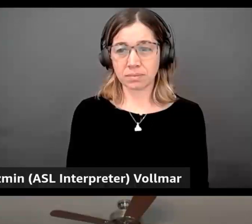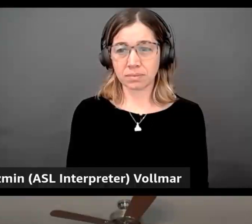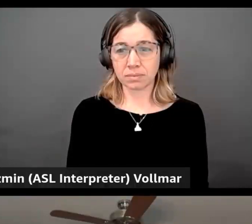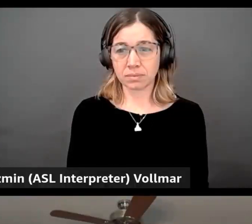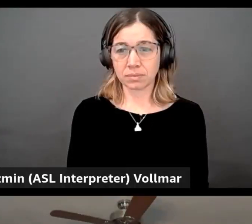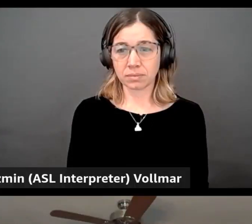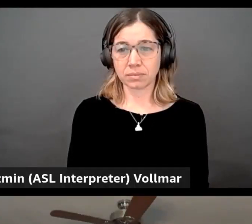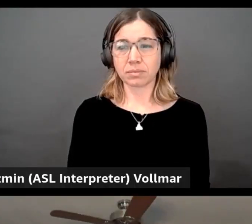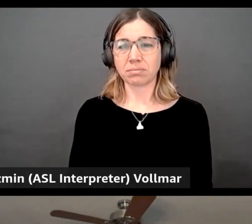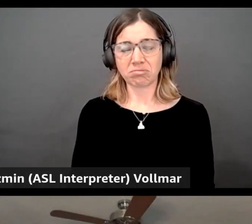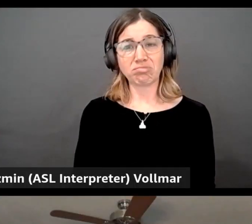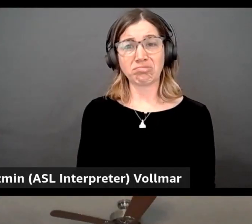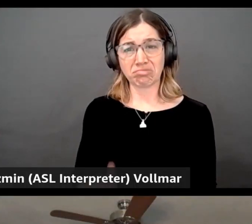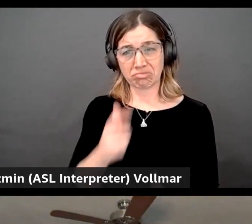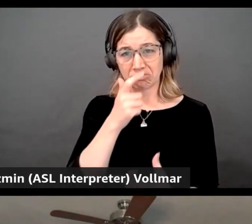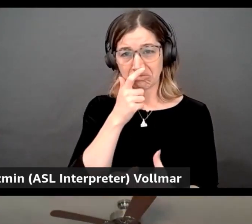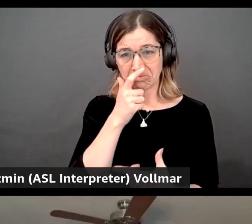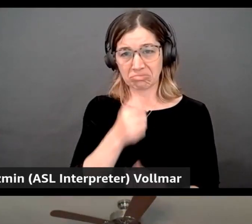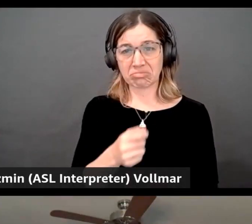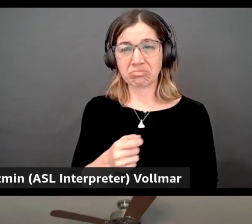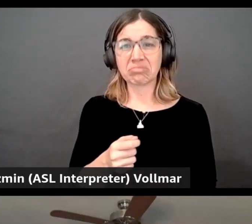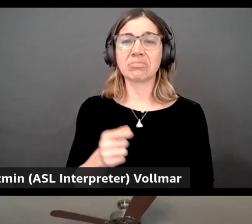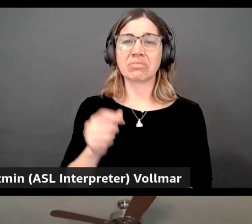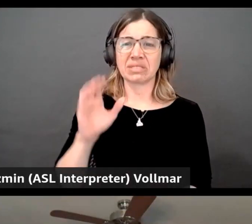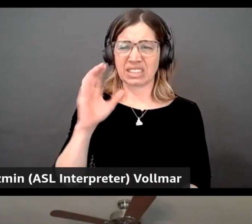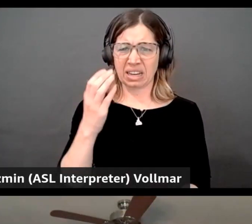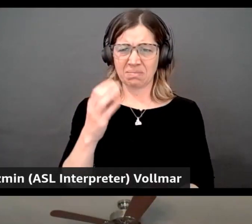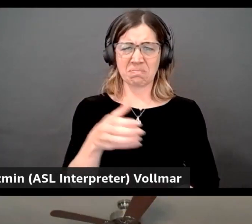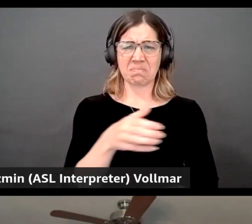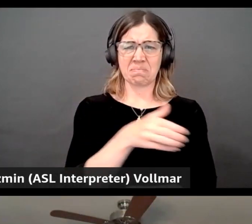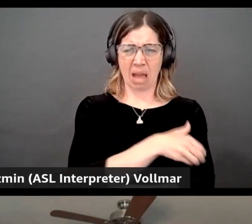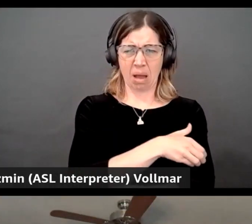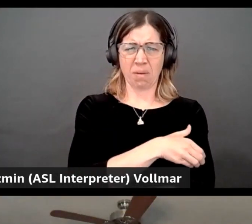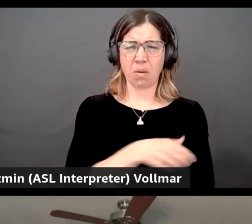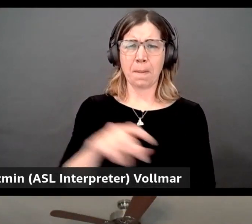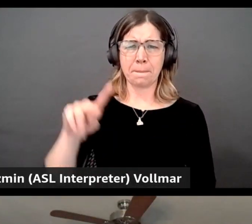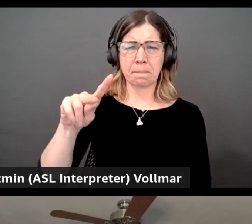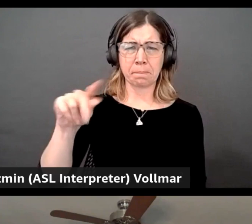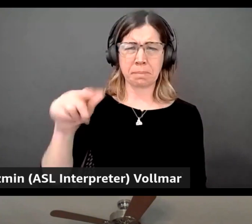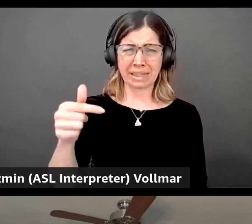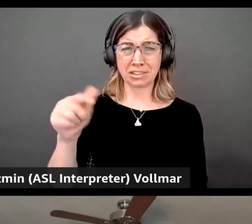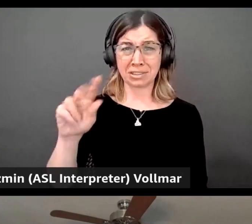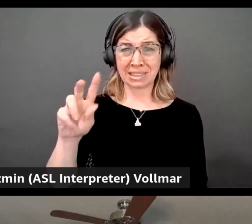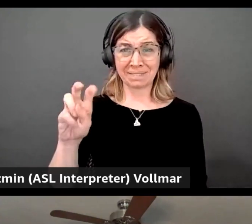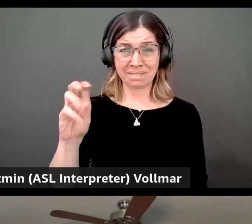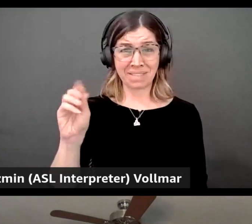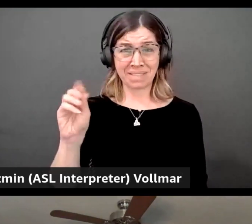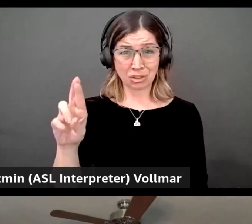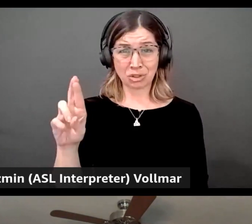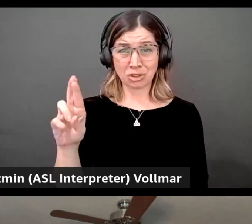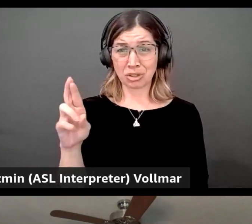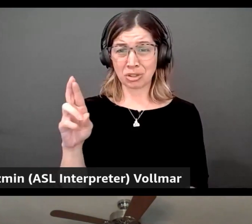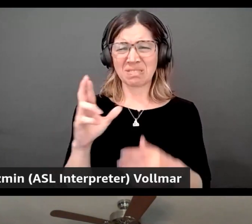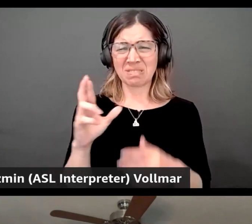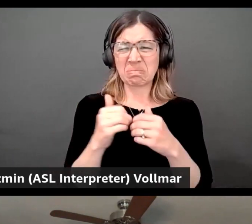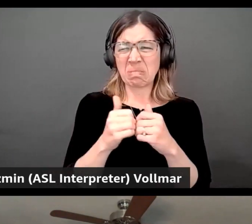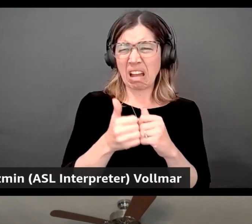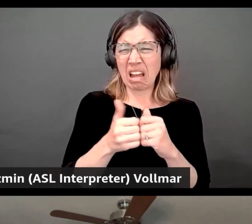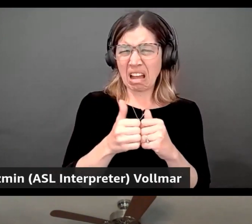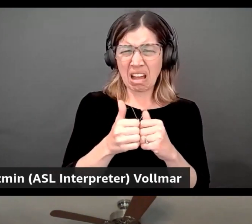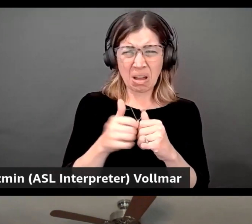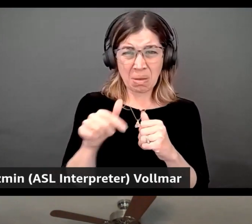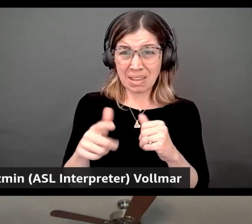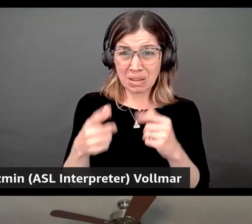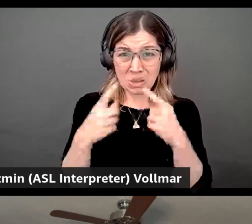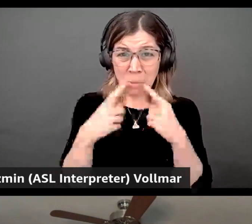That's very interesting. And it sounds very powerful. Like pgvector, how does it work with any